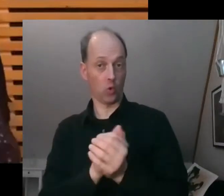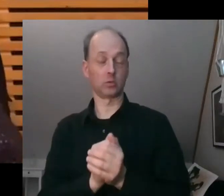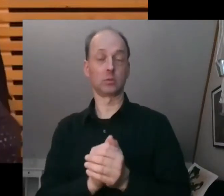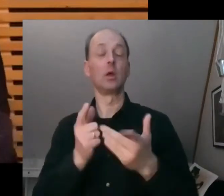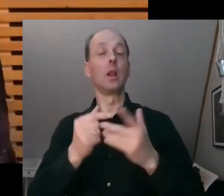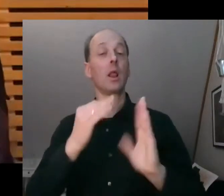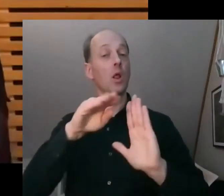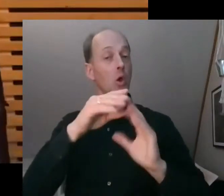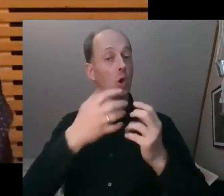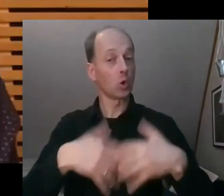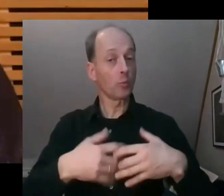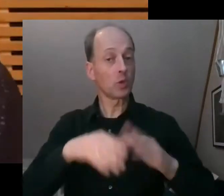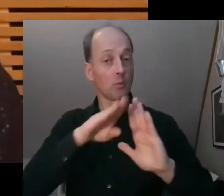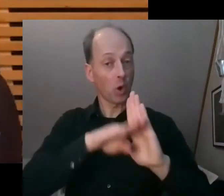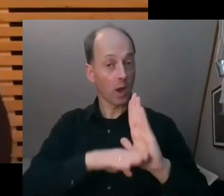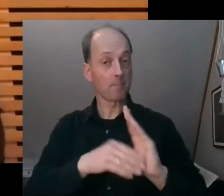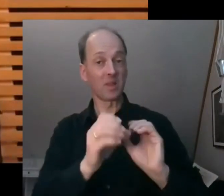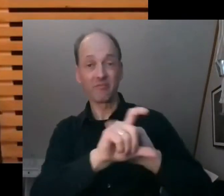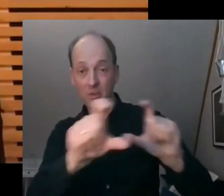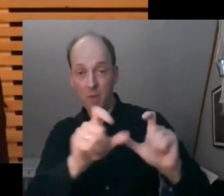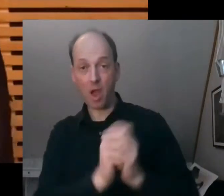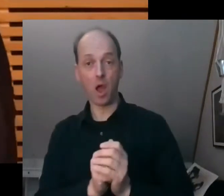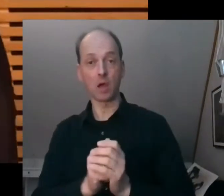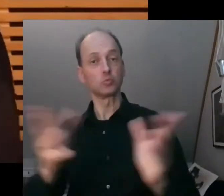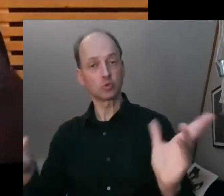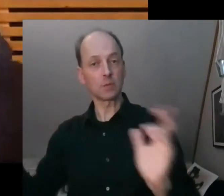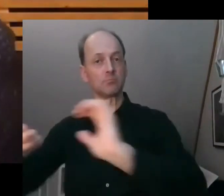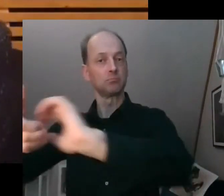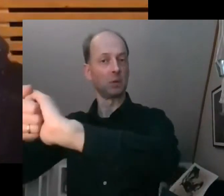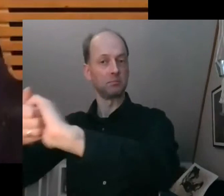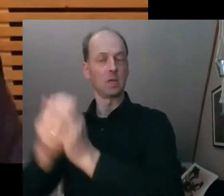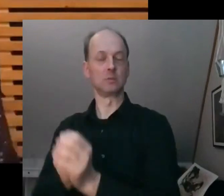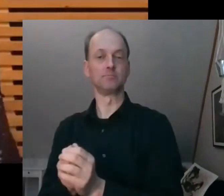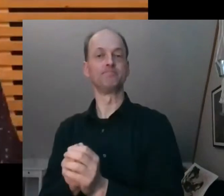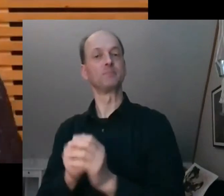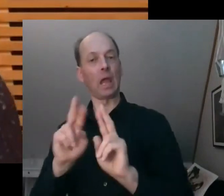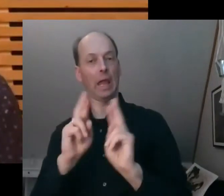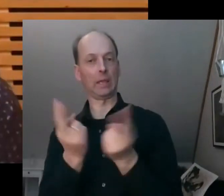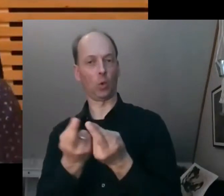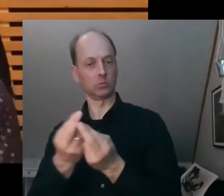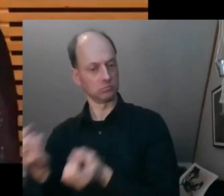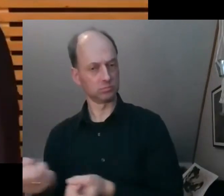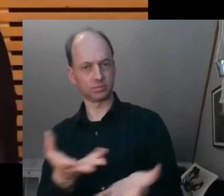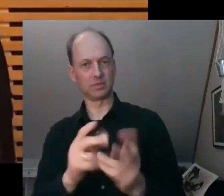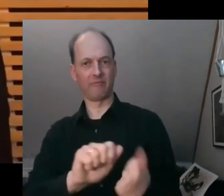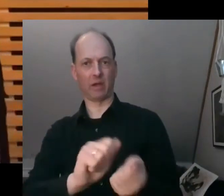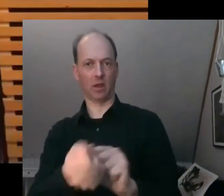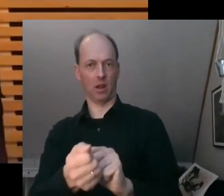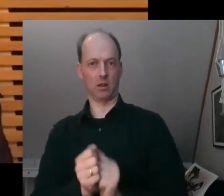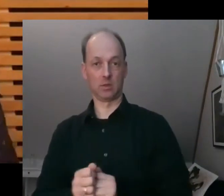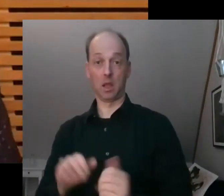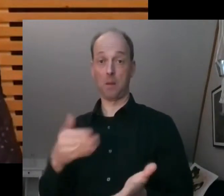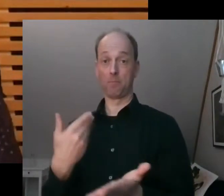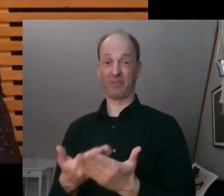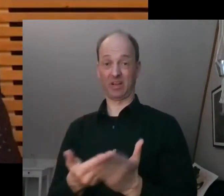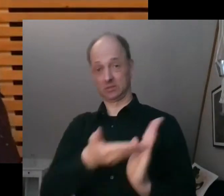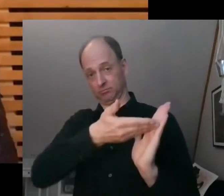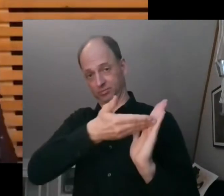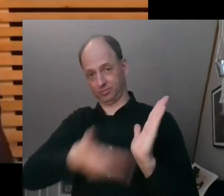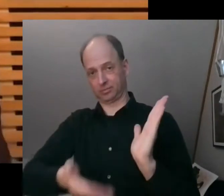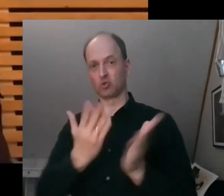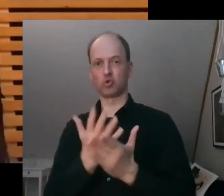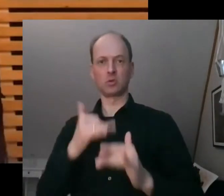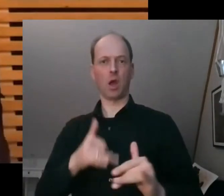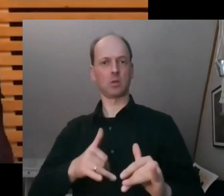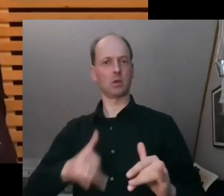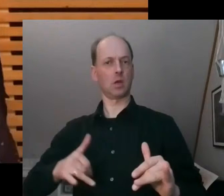them together, creating synergies, and also facilitating communication here. All the facts are on the table. We only need